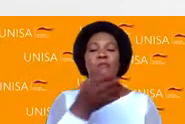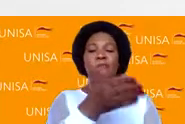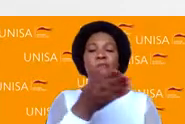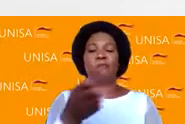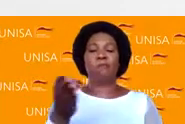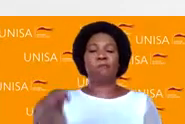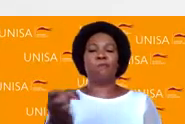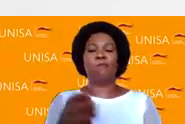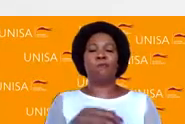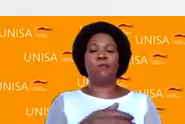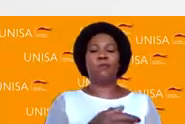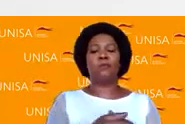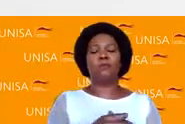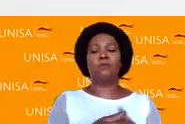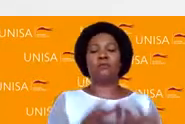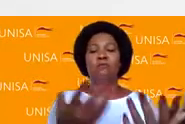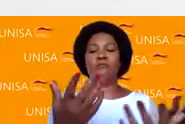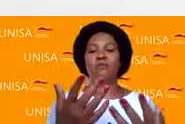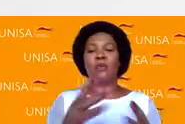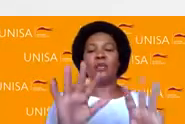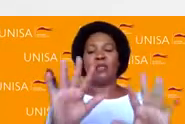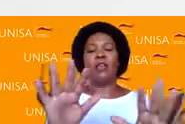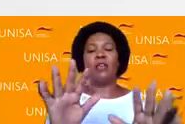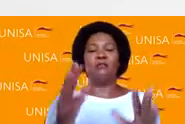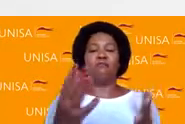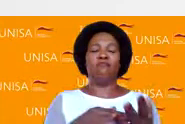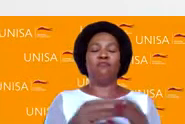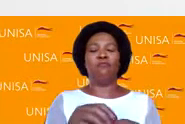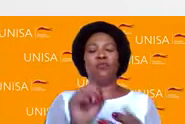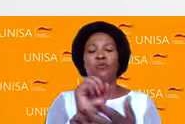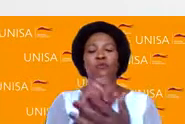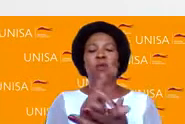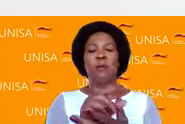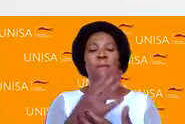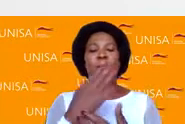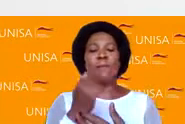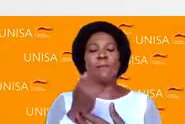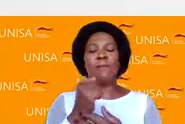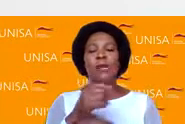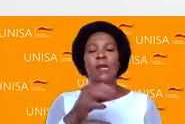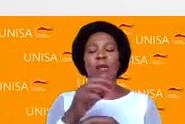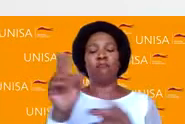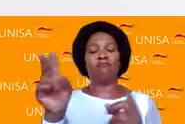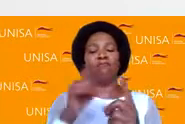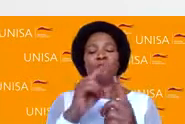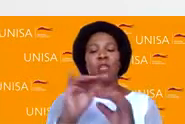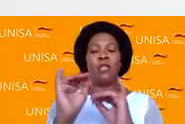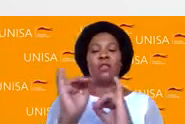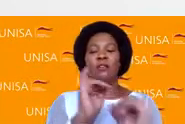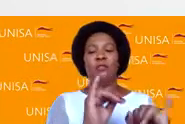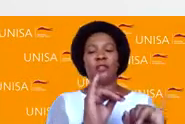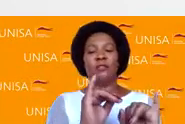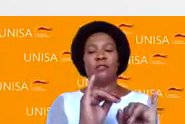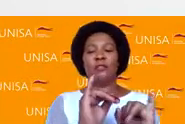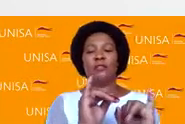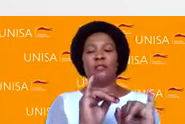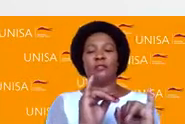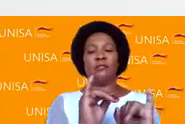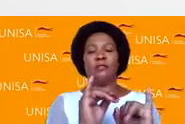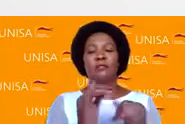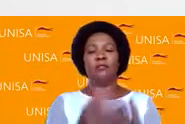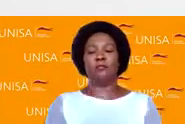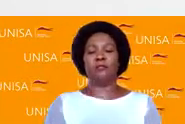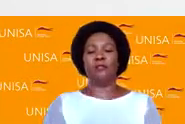between 10 and 12, please look at the invites, select the blast session, any of the 3,